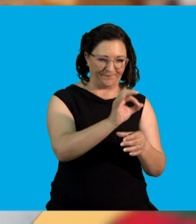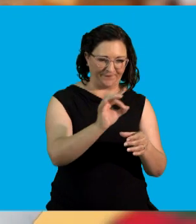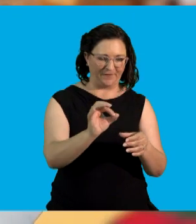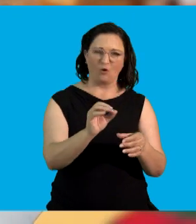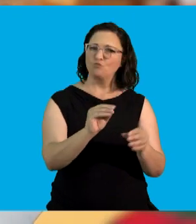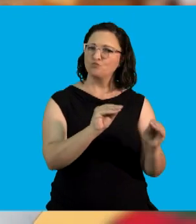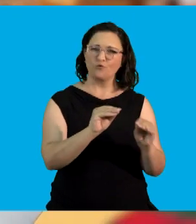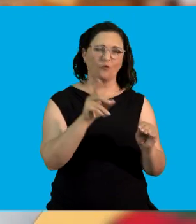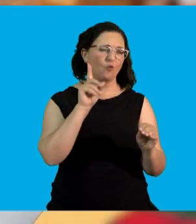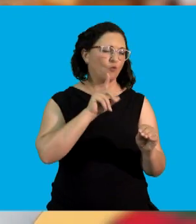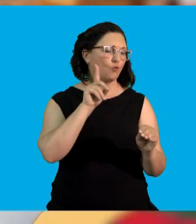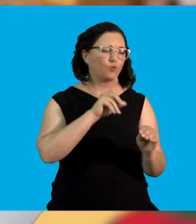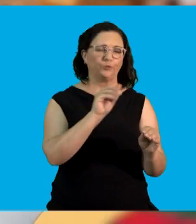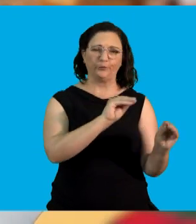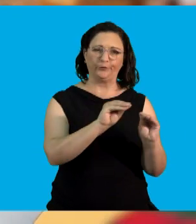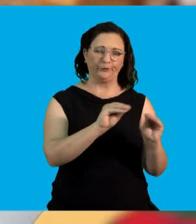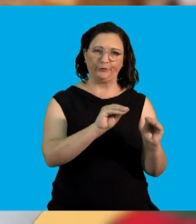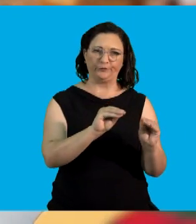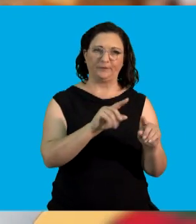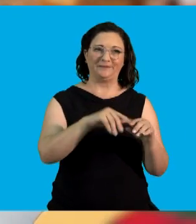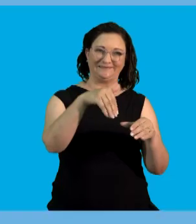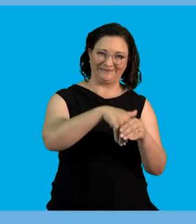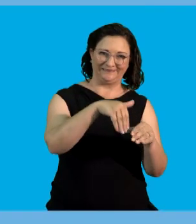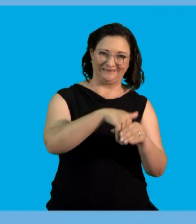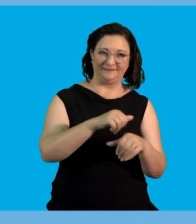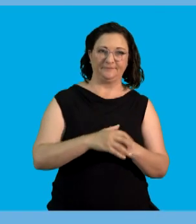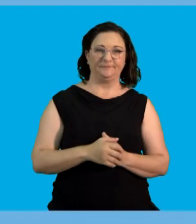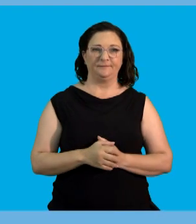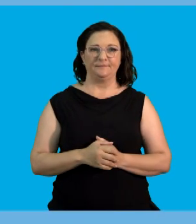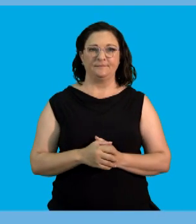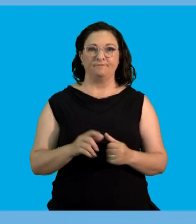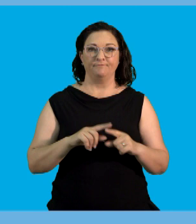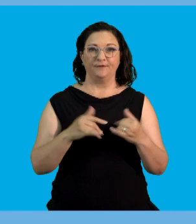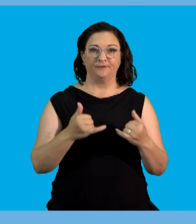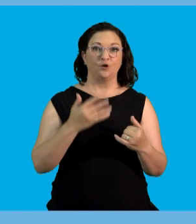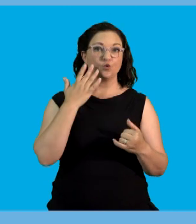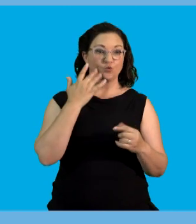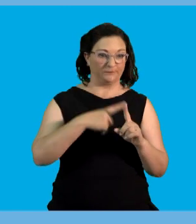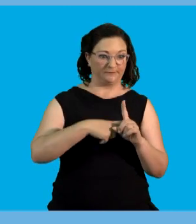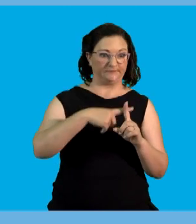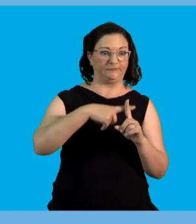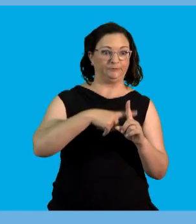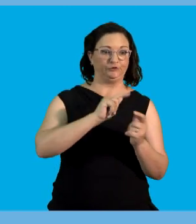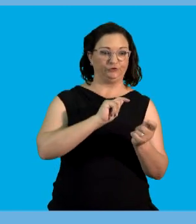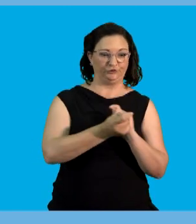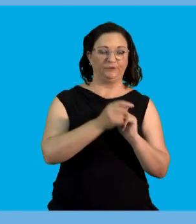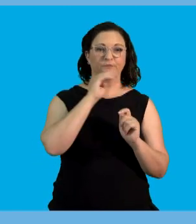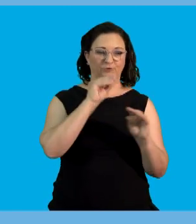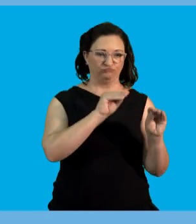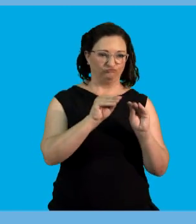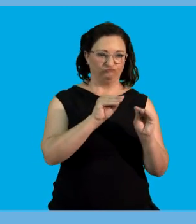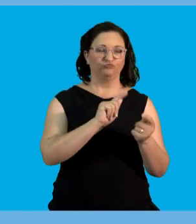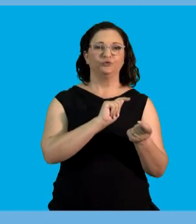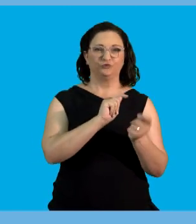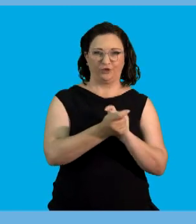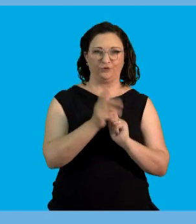motion. So now, when we are increasing the temperature of those particular particles, then the motion will also change.